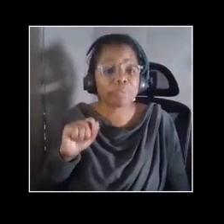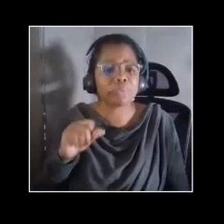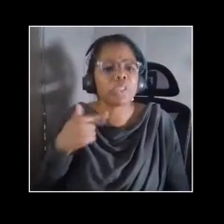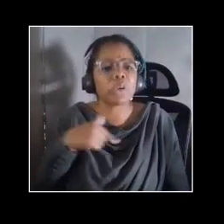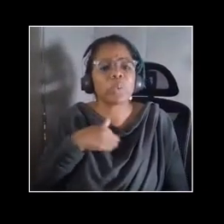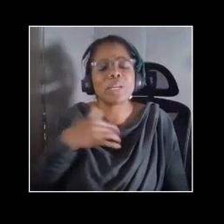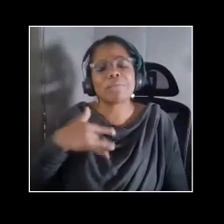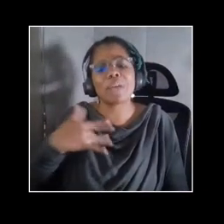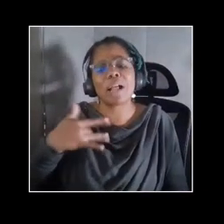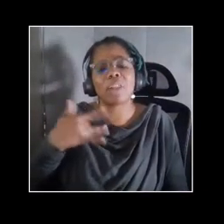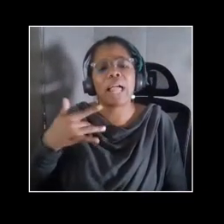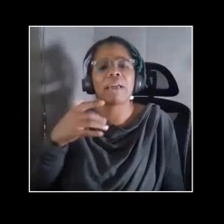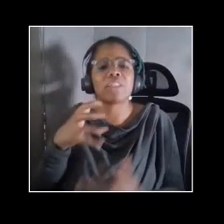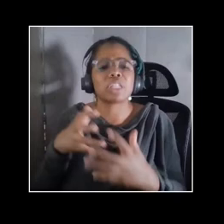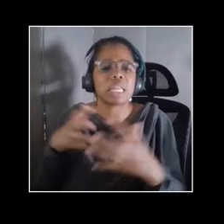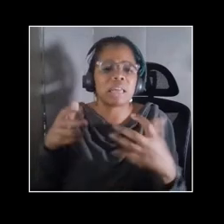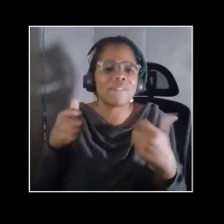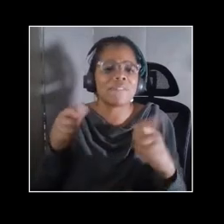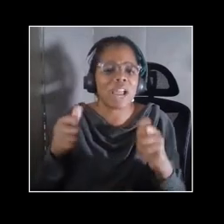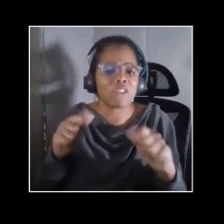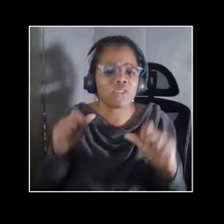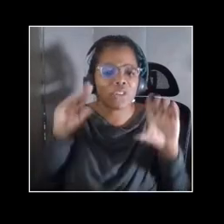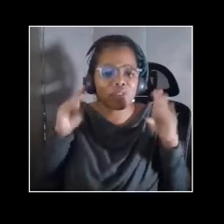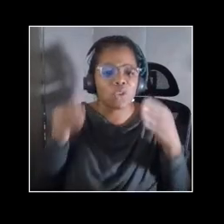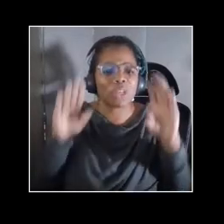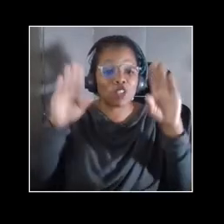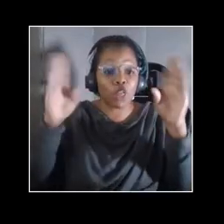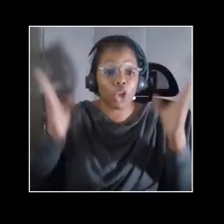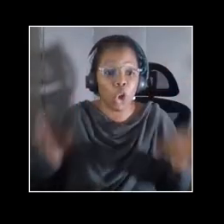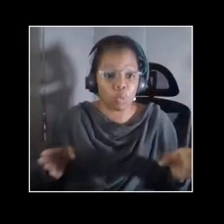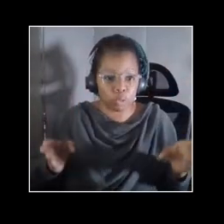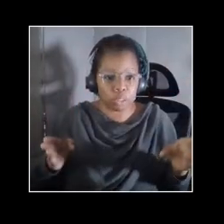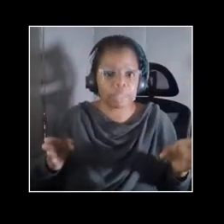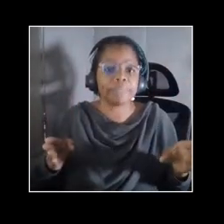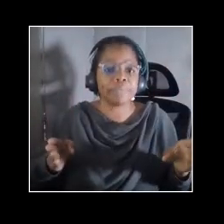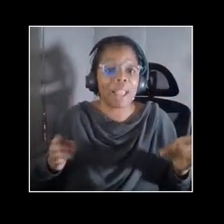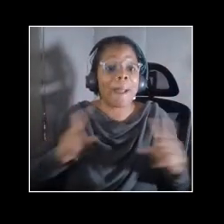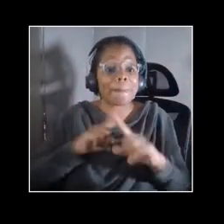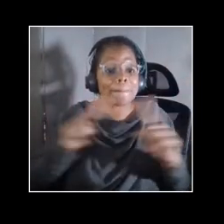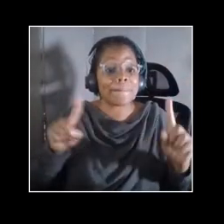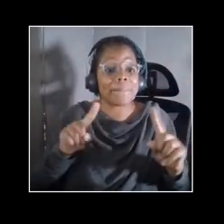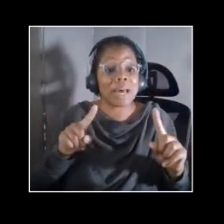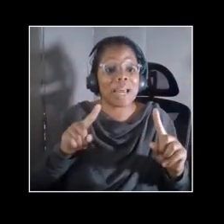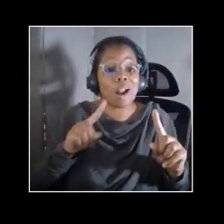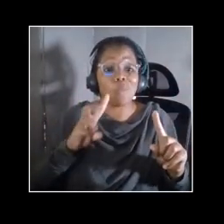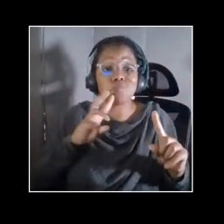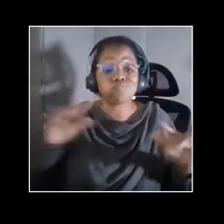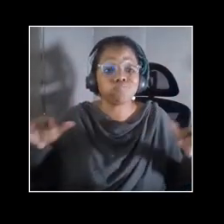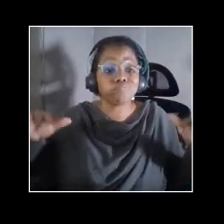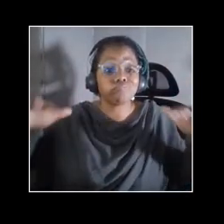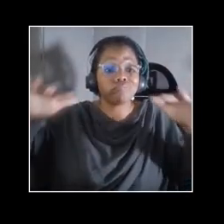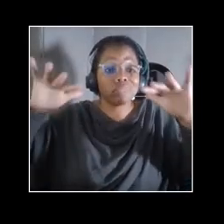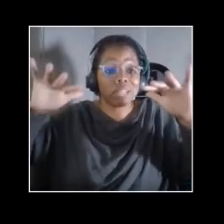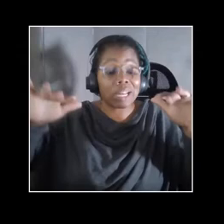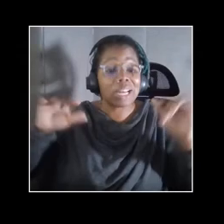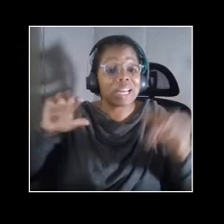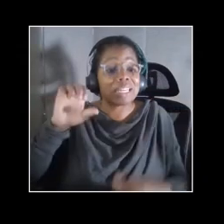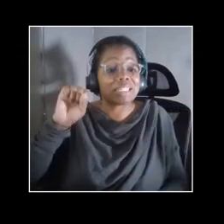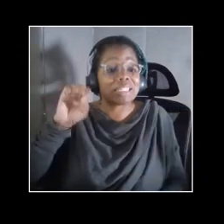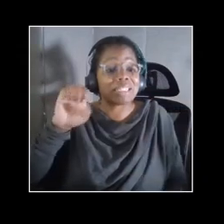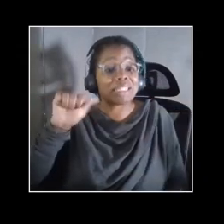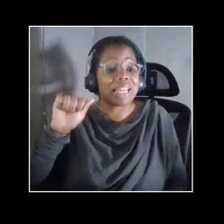like there was a lot of effort really on the coast. But sea level rise is not the only impact of climate change. We just heard that from